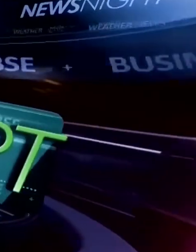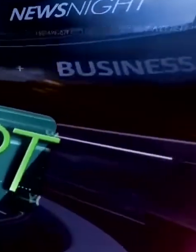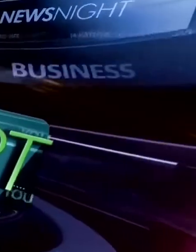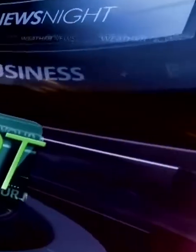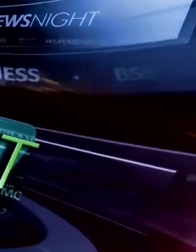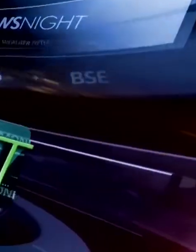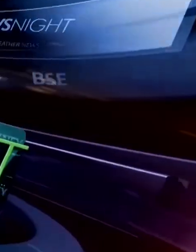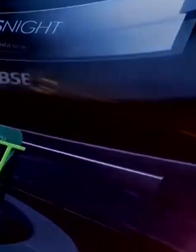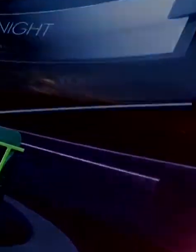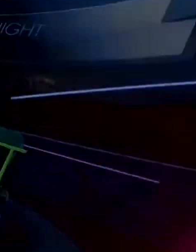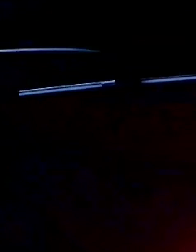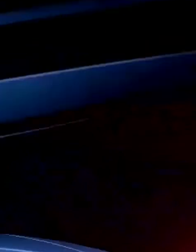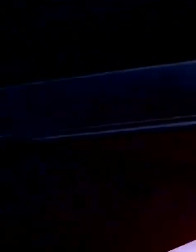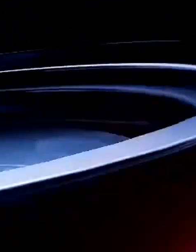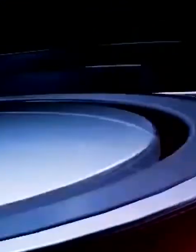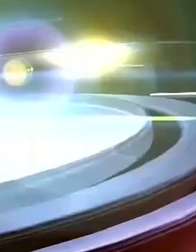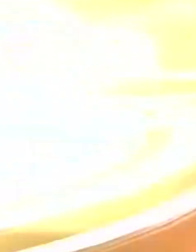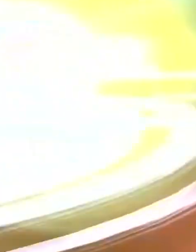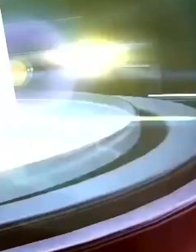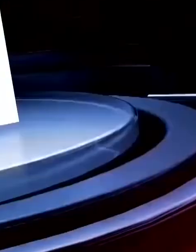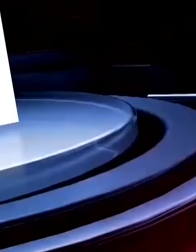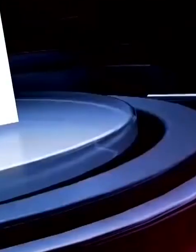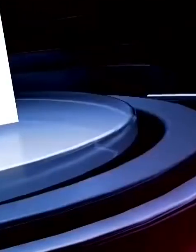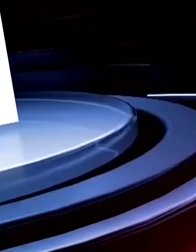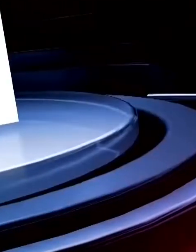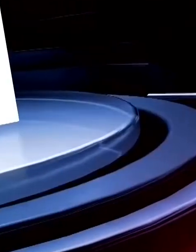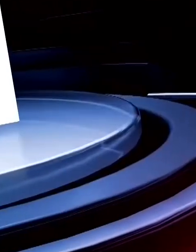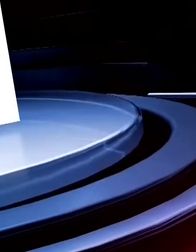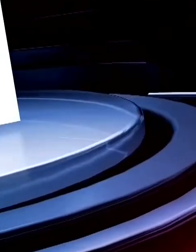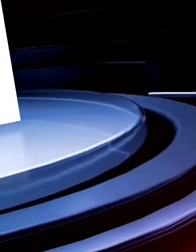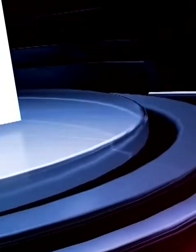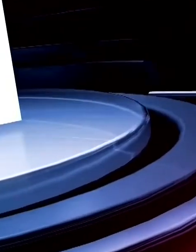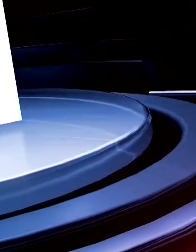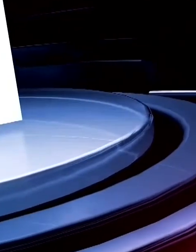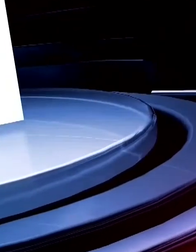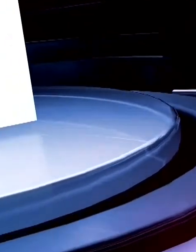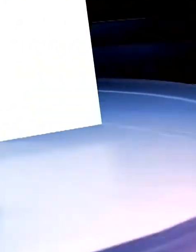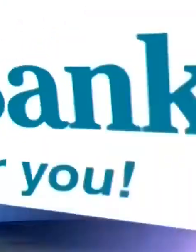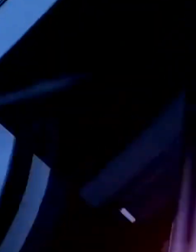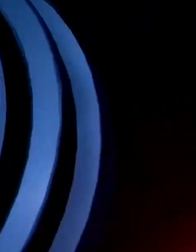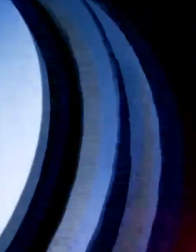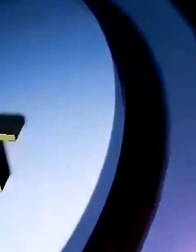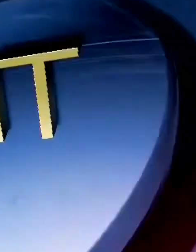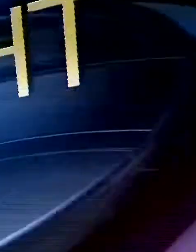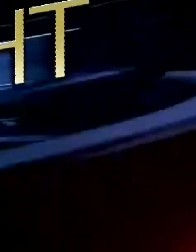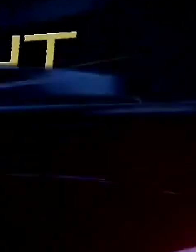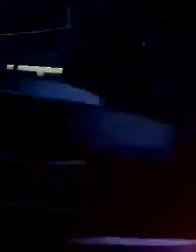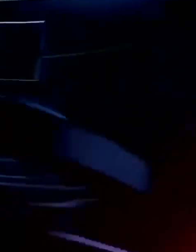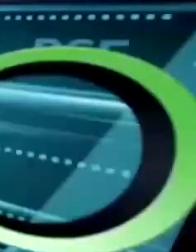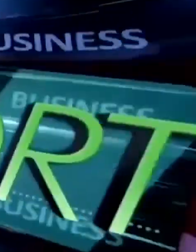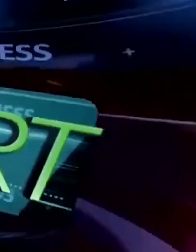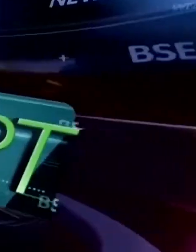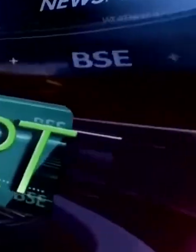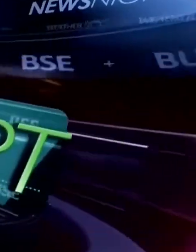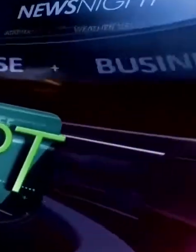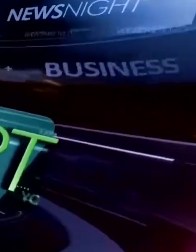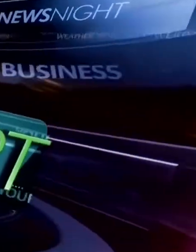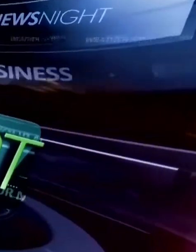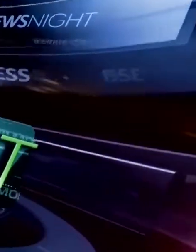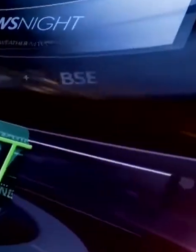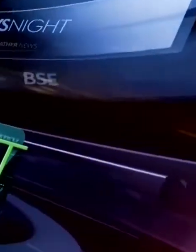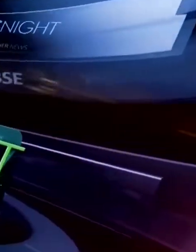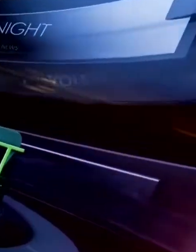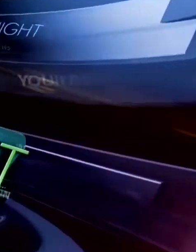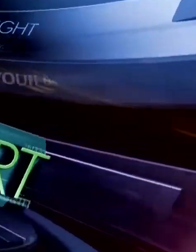The Business Report, brought to you with the compliments of Republic Bank. We're the one for you.